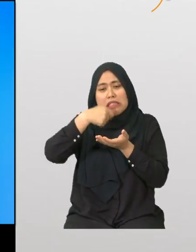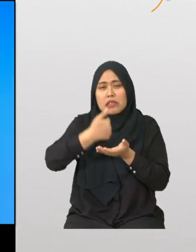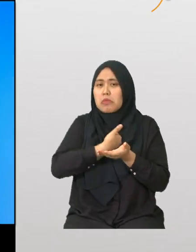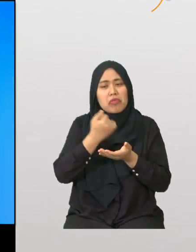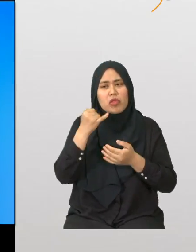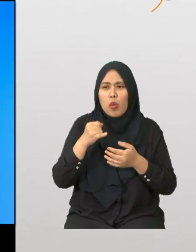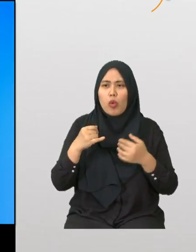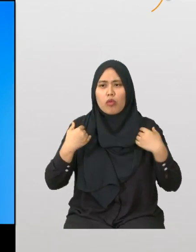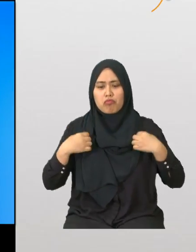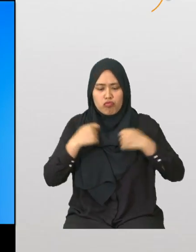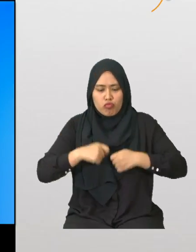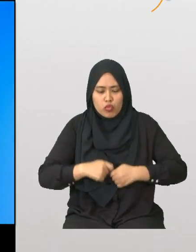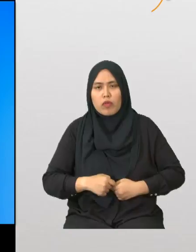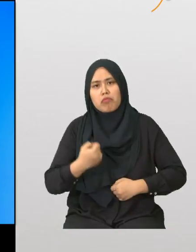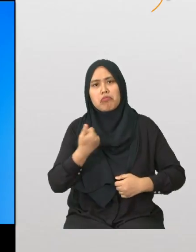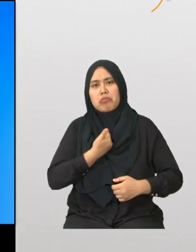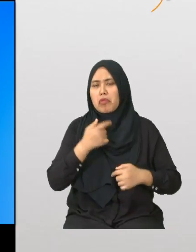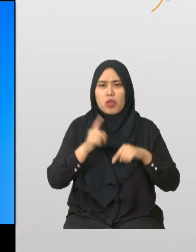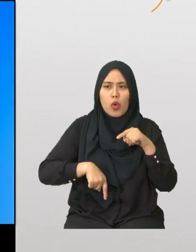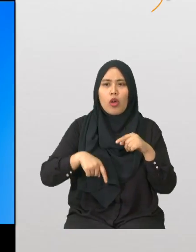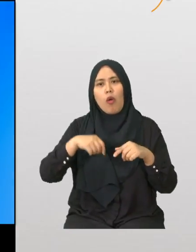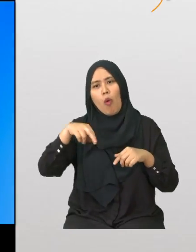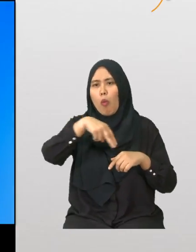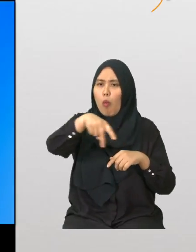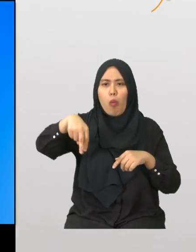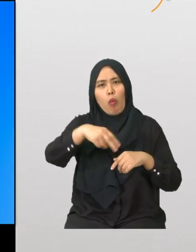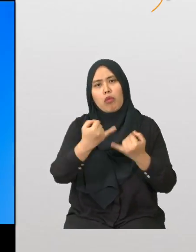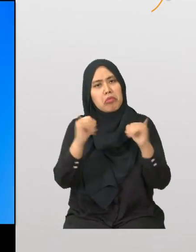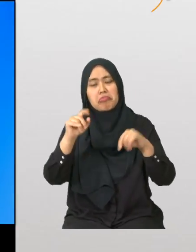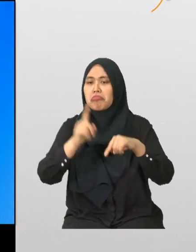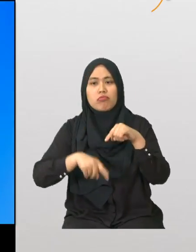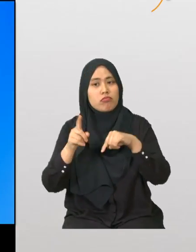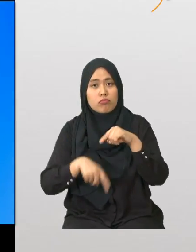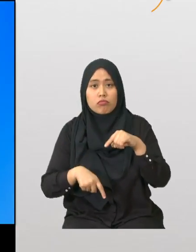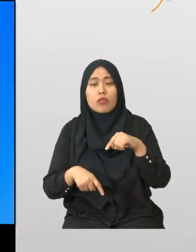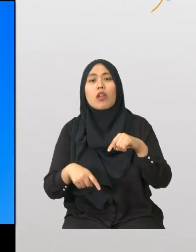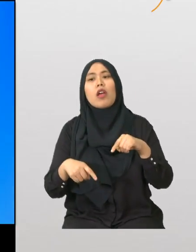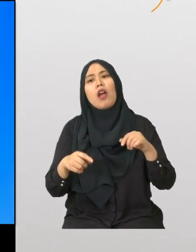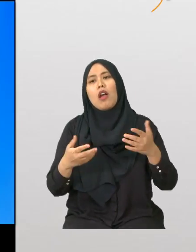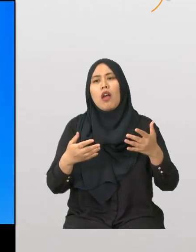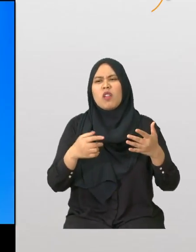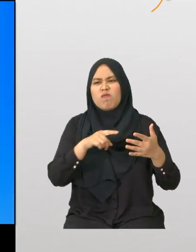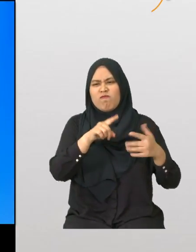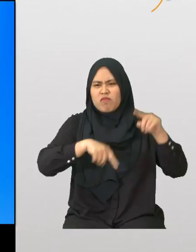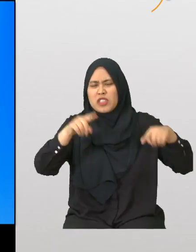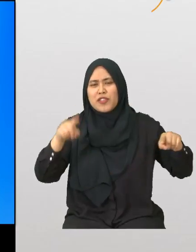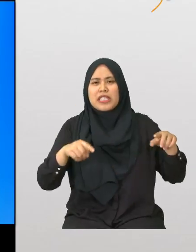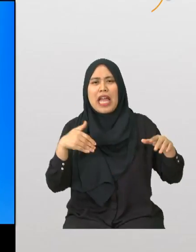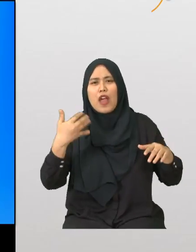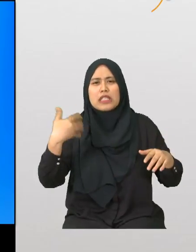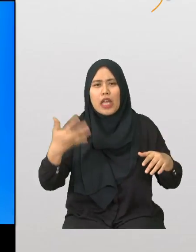dress themselves, or move around independently. They struggle to perform these activities of daily